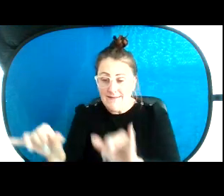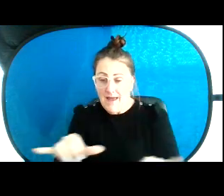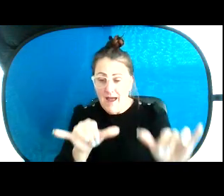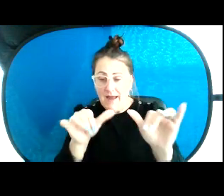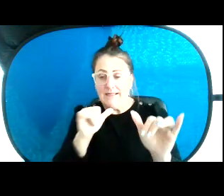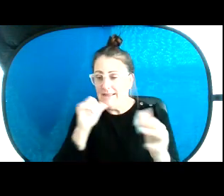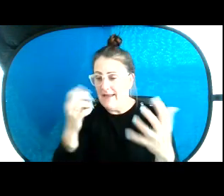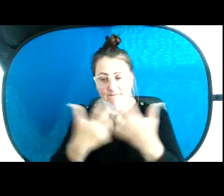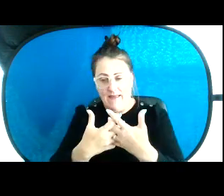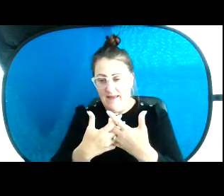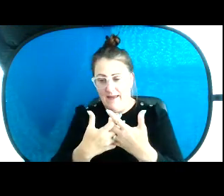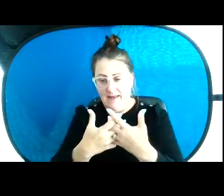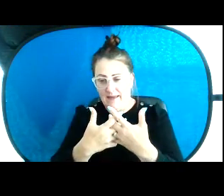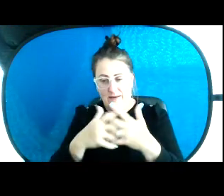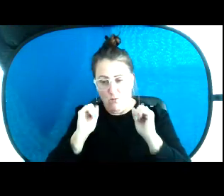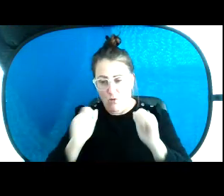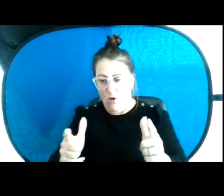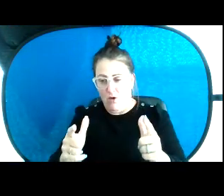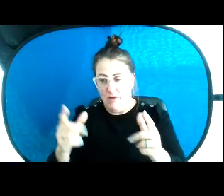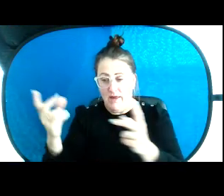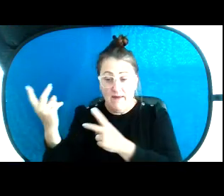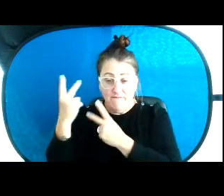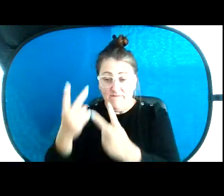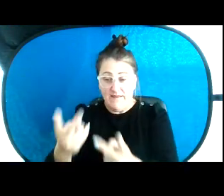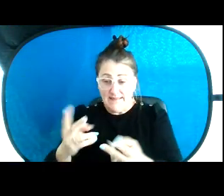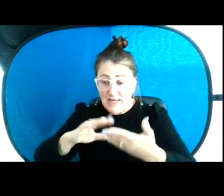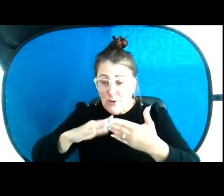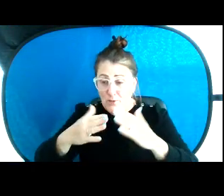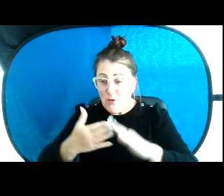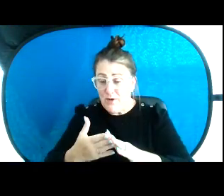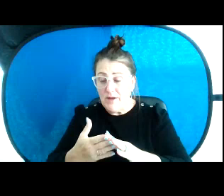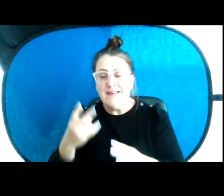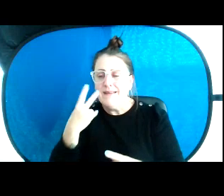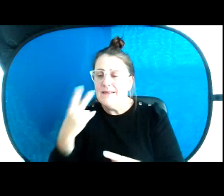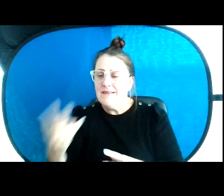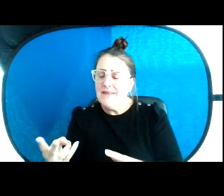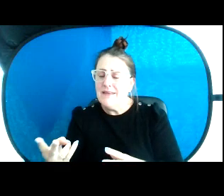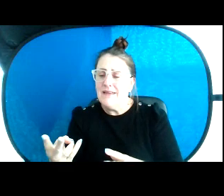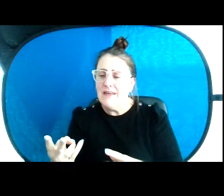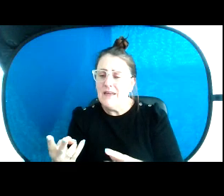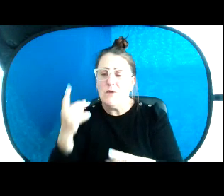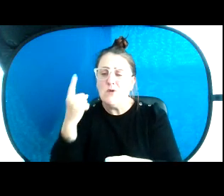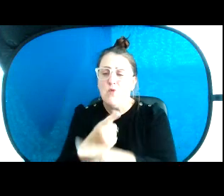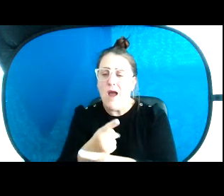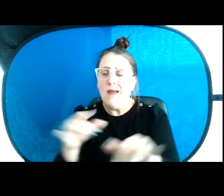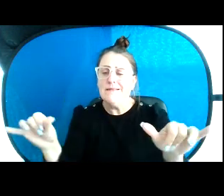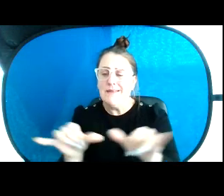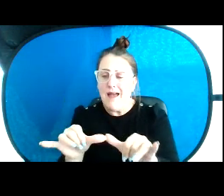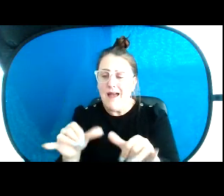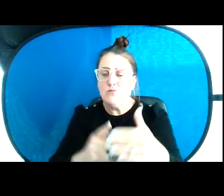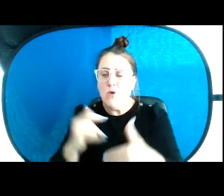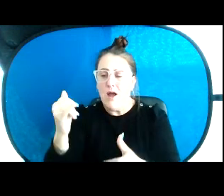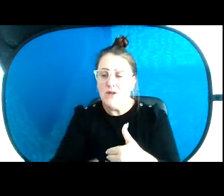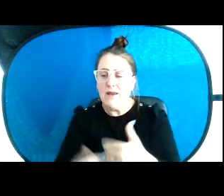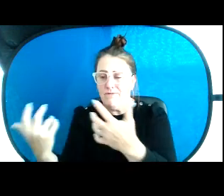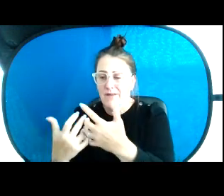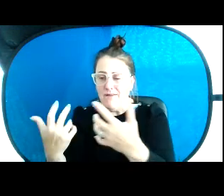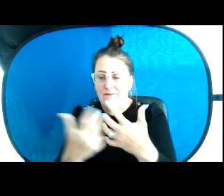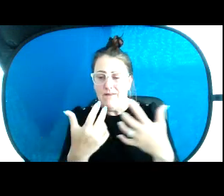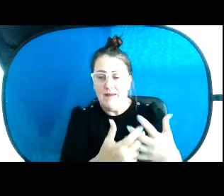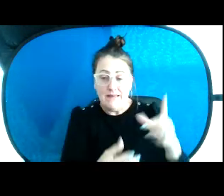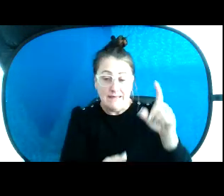we visit these communities, we get to see how we right size projects that fit the needs